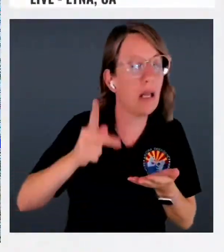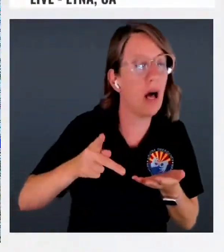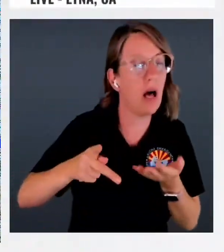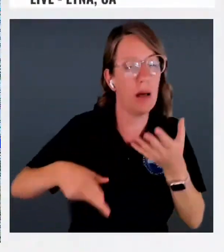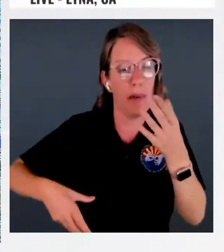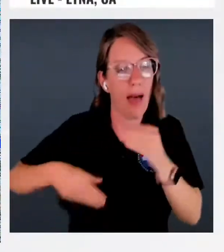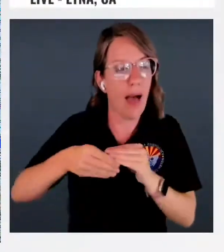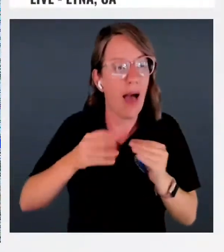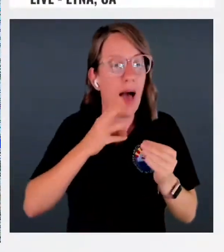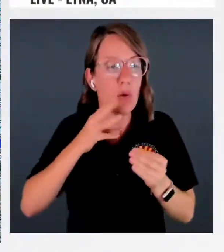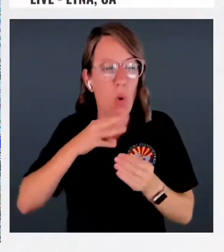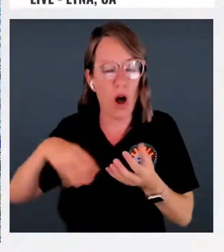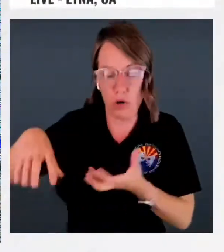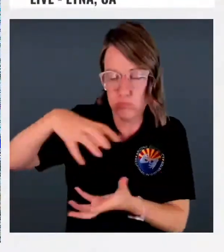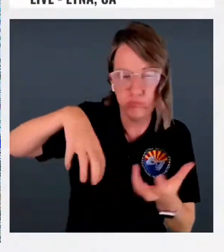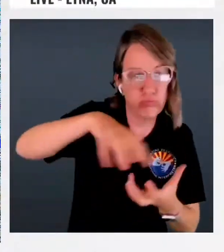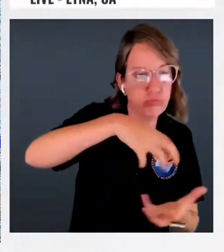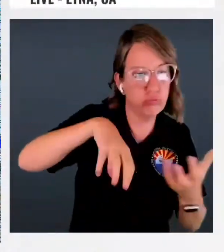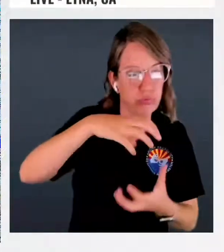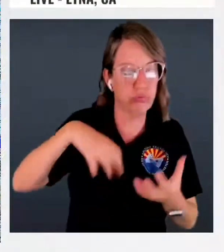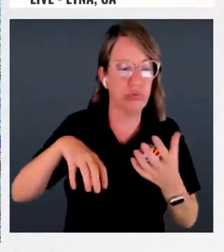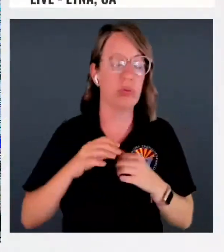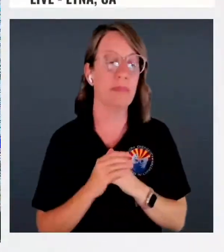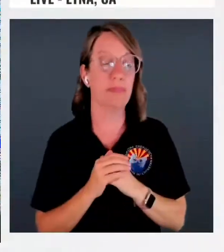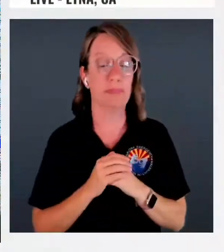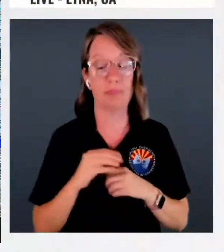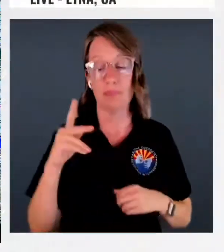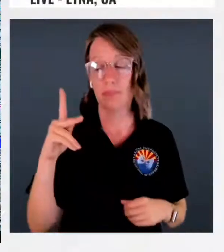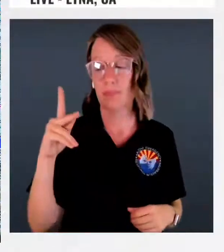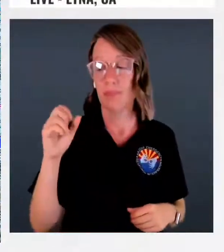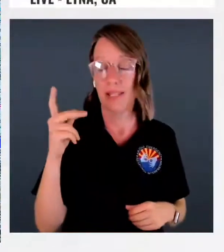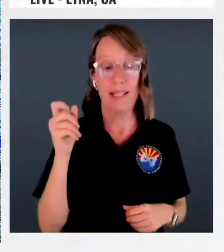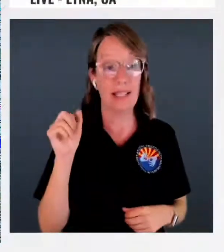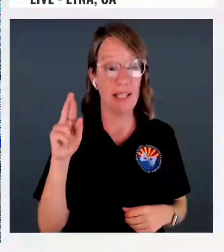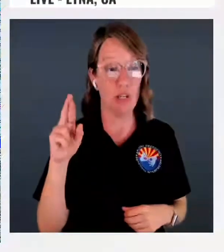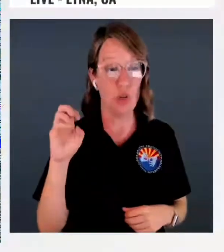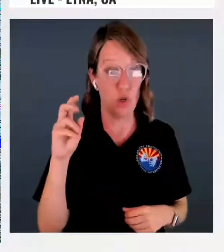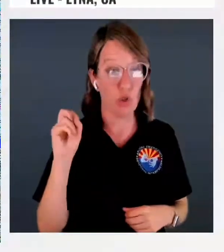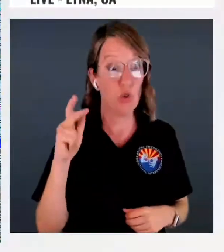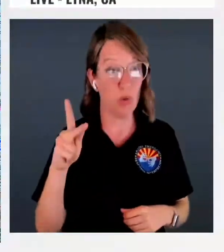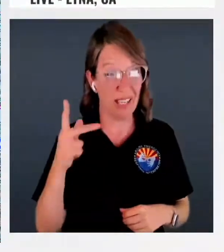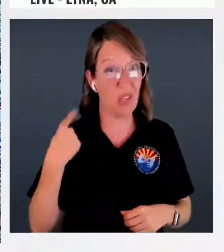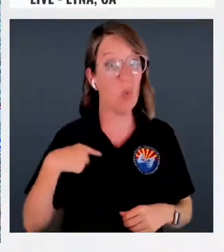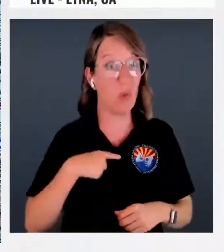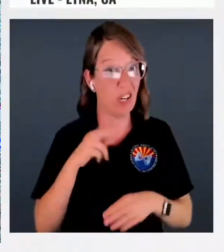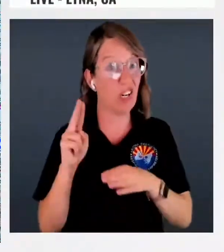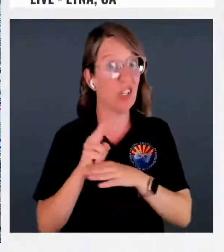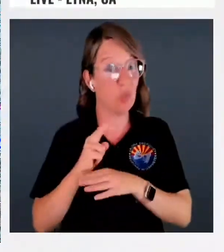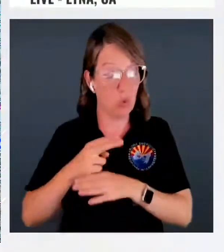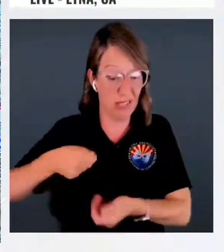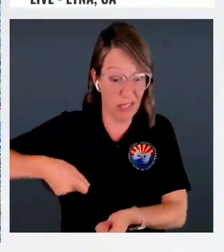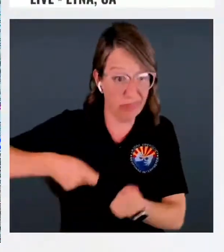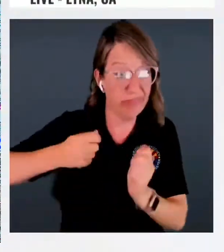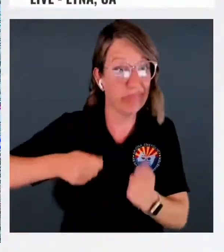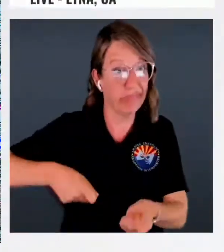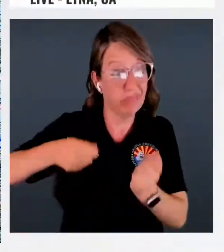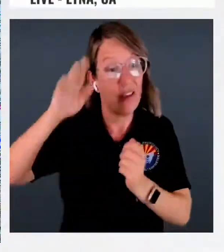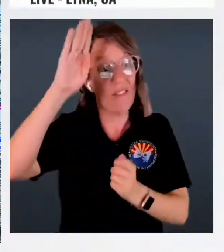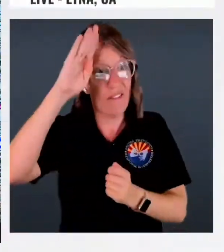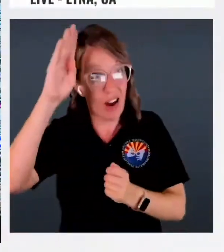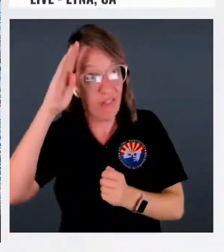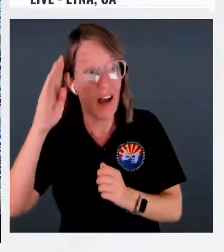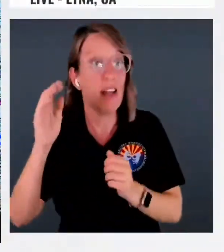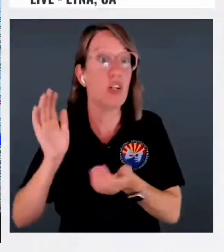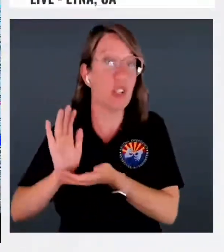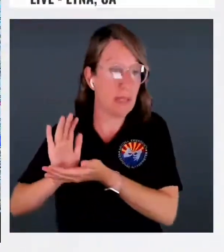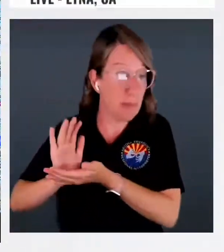north side of Kidder Creek, where we've been conducting direct line construction with hand crews and bulldozers and following them up with hose lines, able to